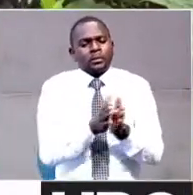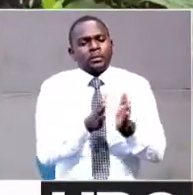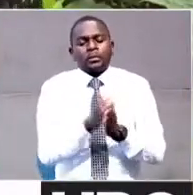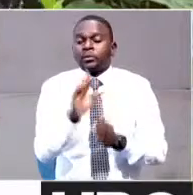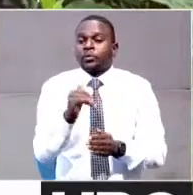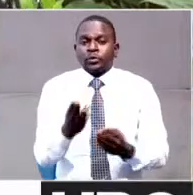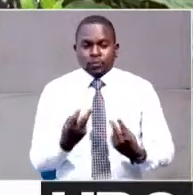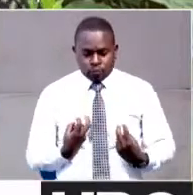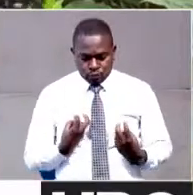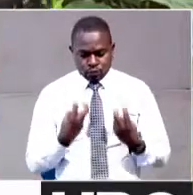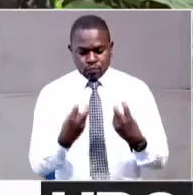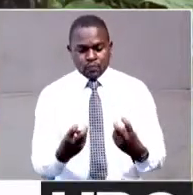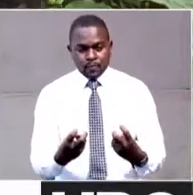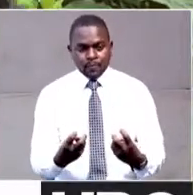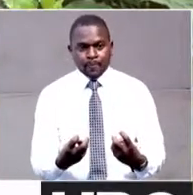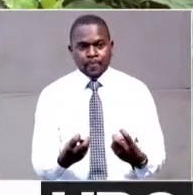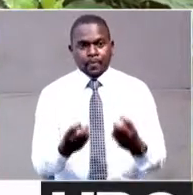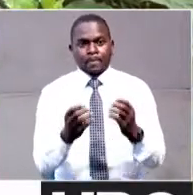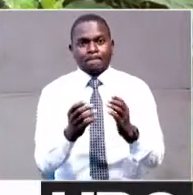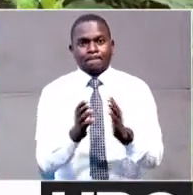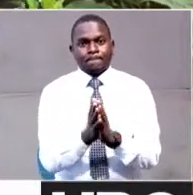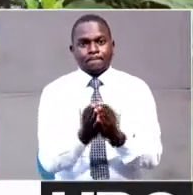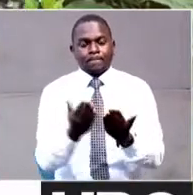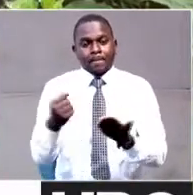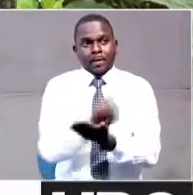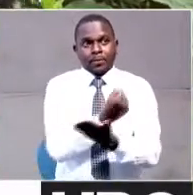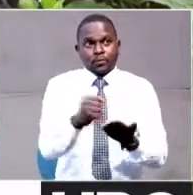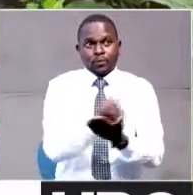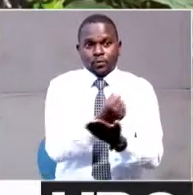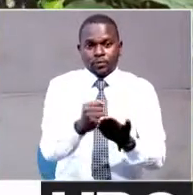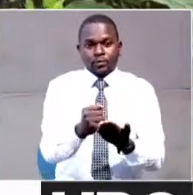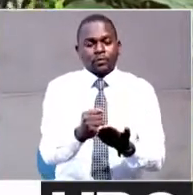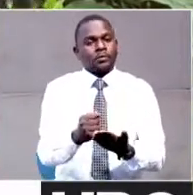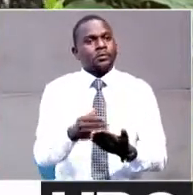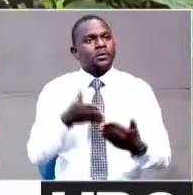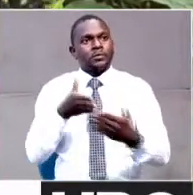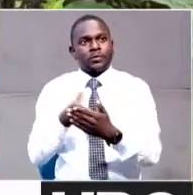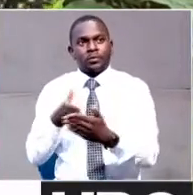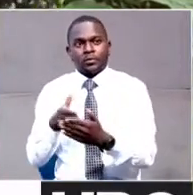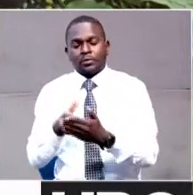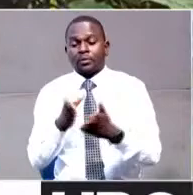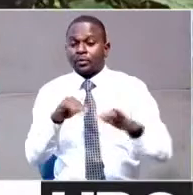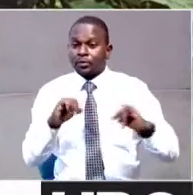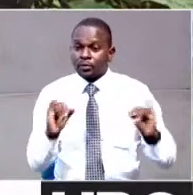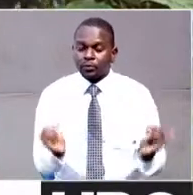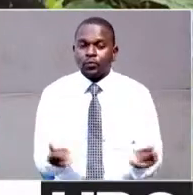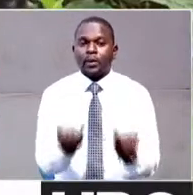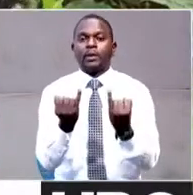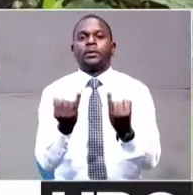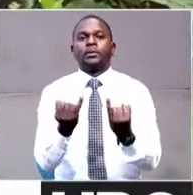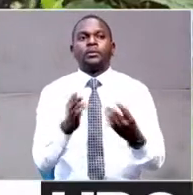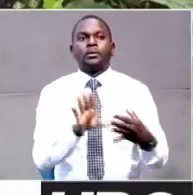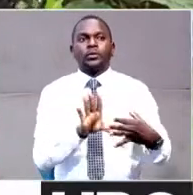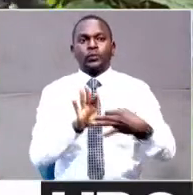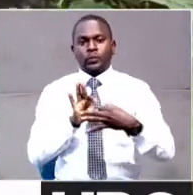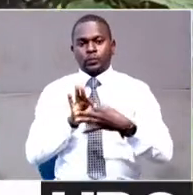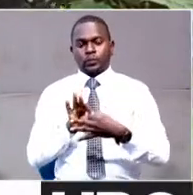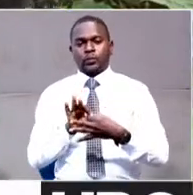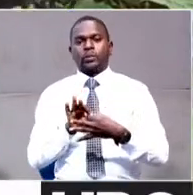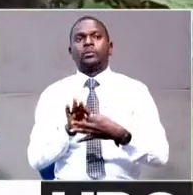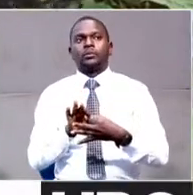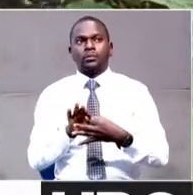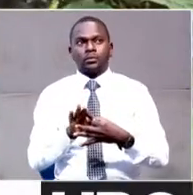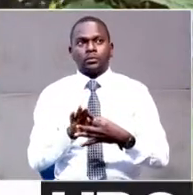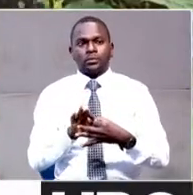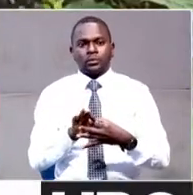travel because her passport has been blacklisted. So they tried and connected with that